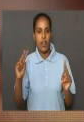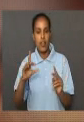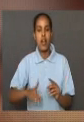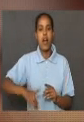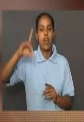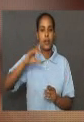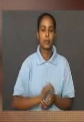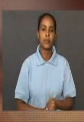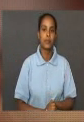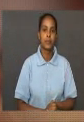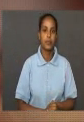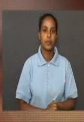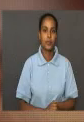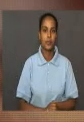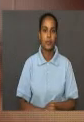high.